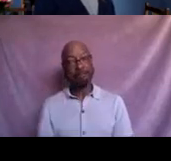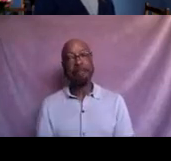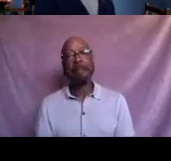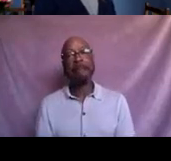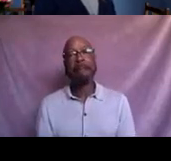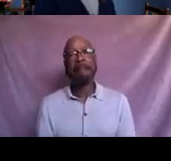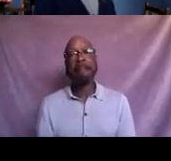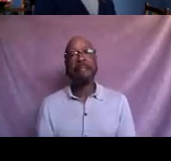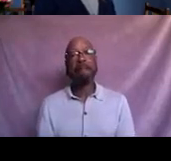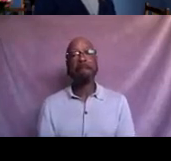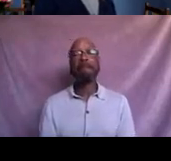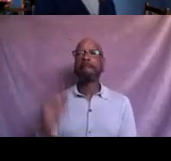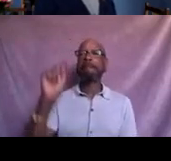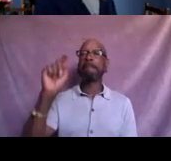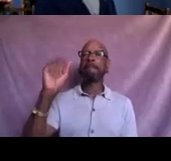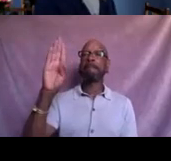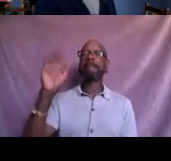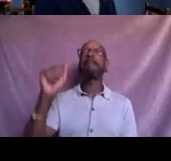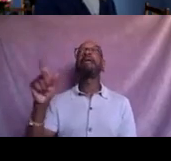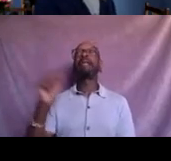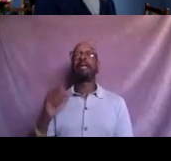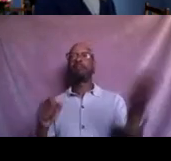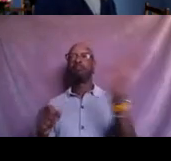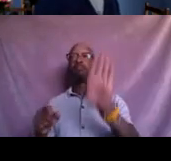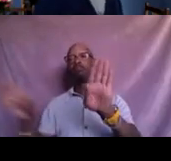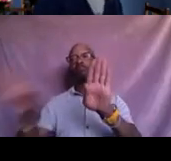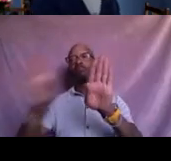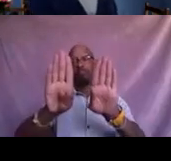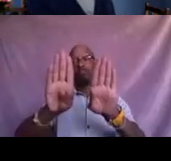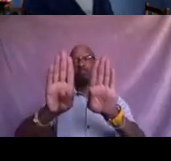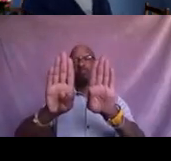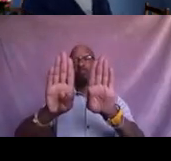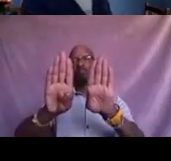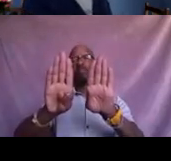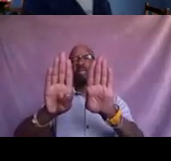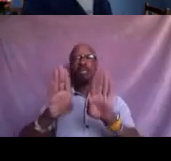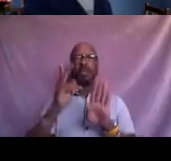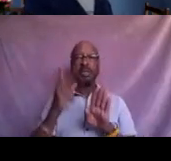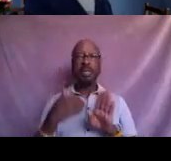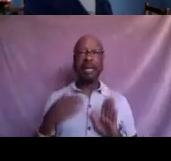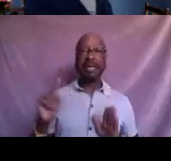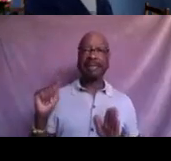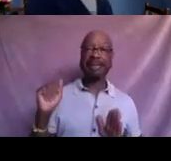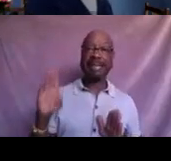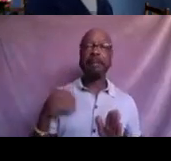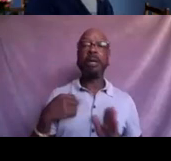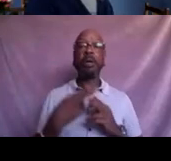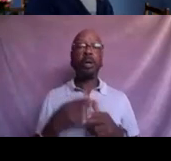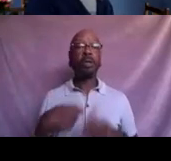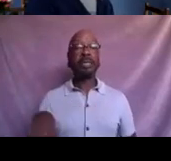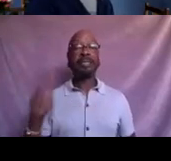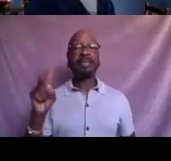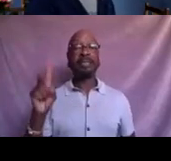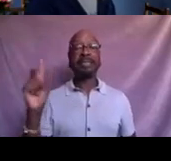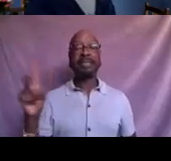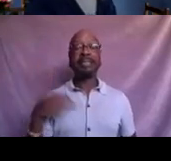So tabs you can put side by side. If you click on the tabs, like up here, I've got my tab called DDD Beginner's Guide. I can click